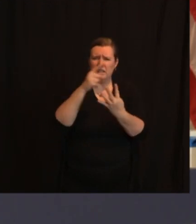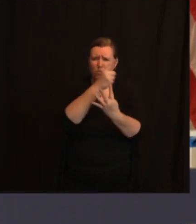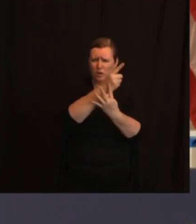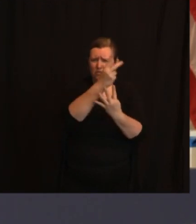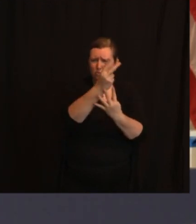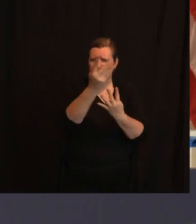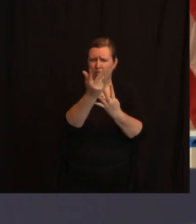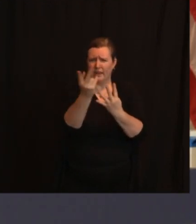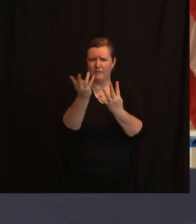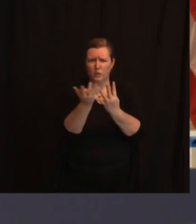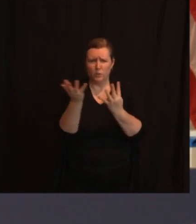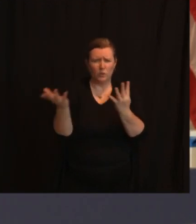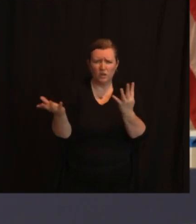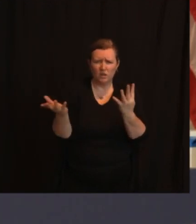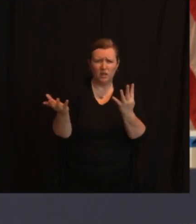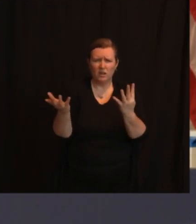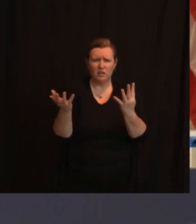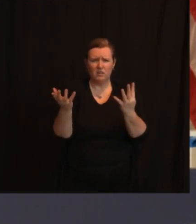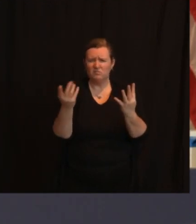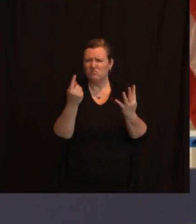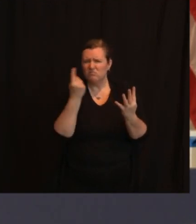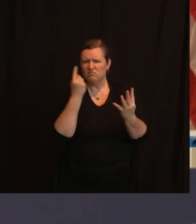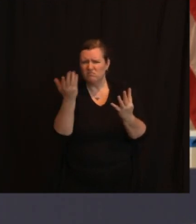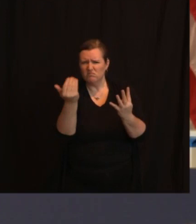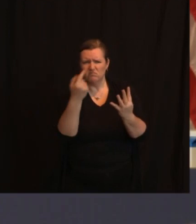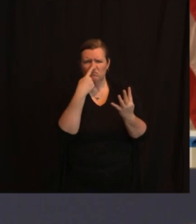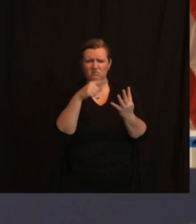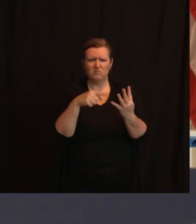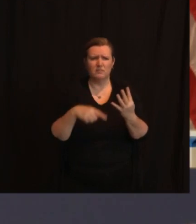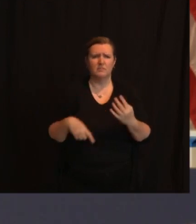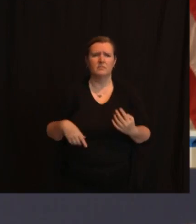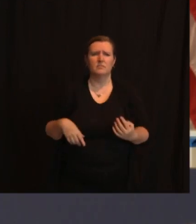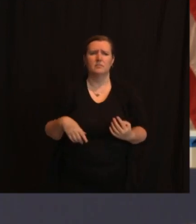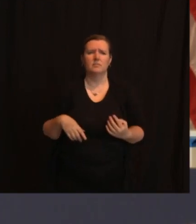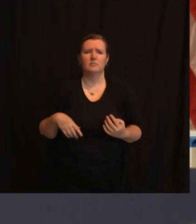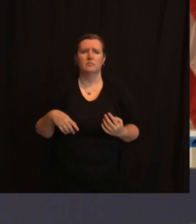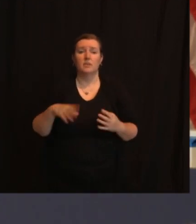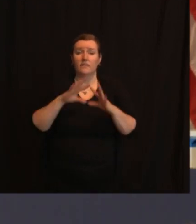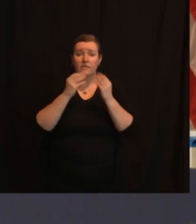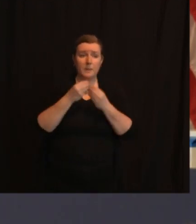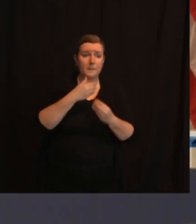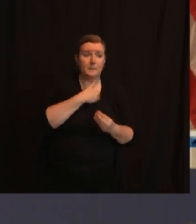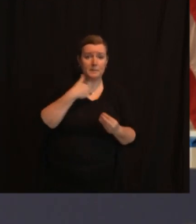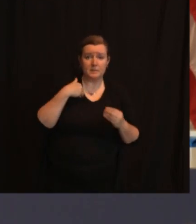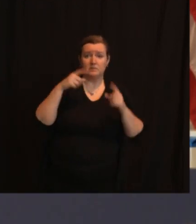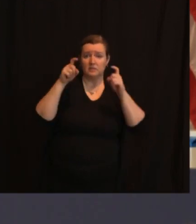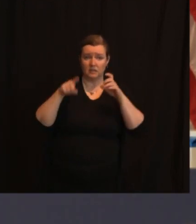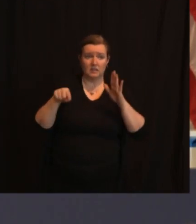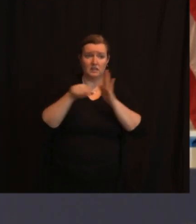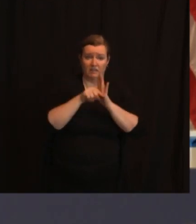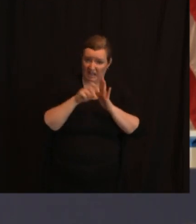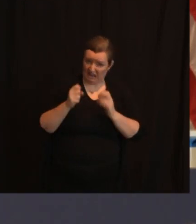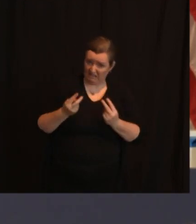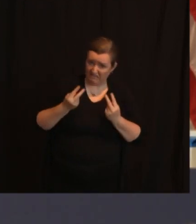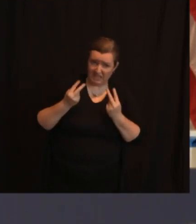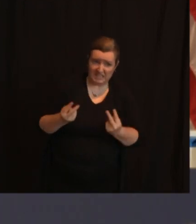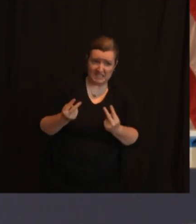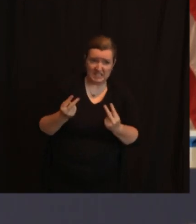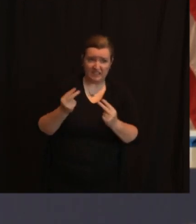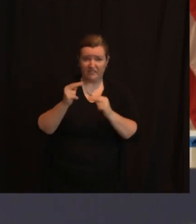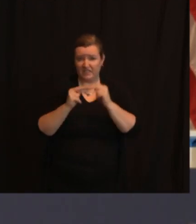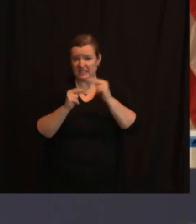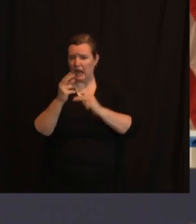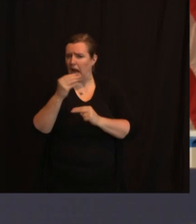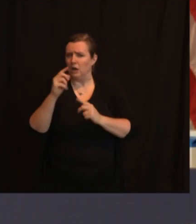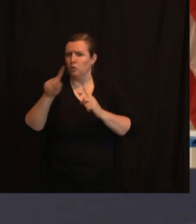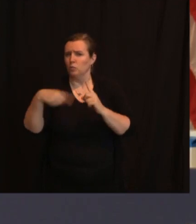can family members who test negative visit loved ones at those facilities? And a separate topic, 15 children in New